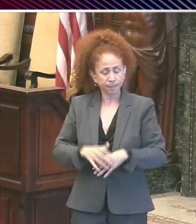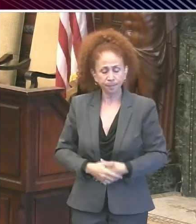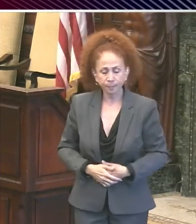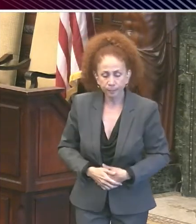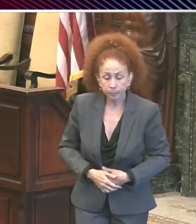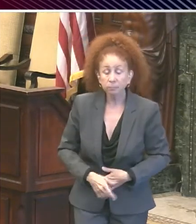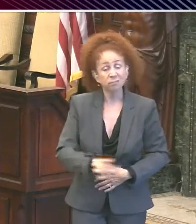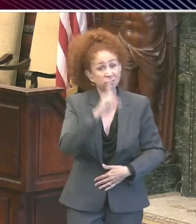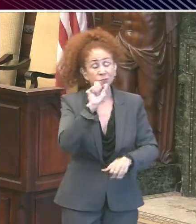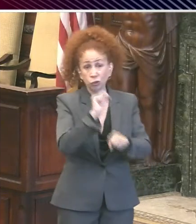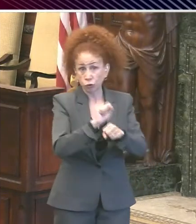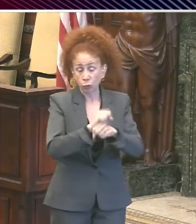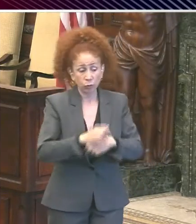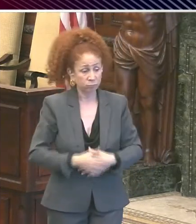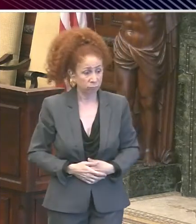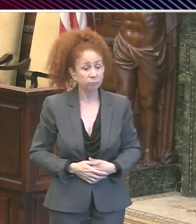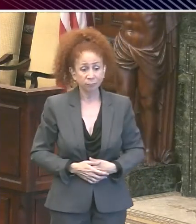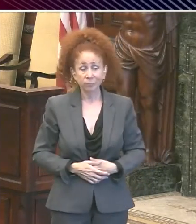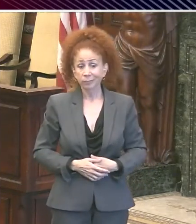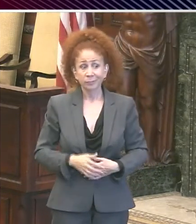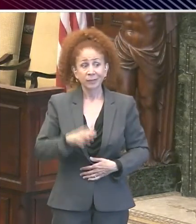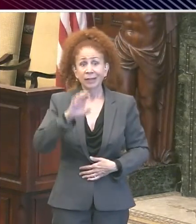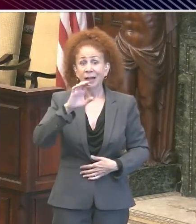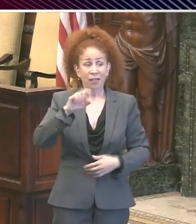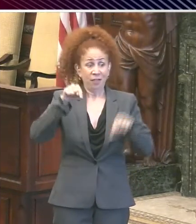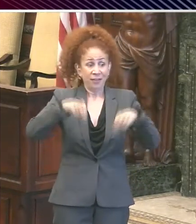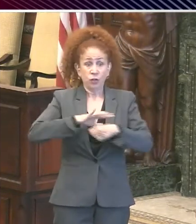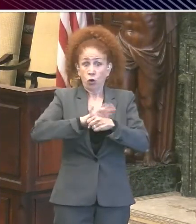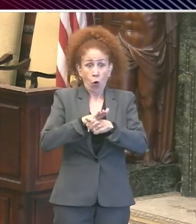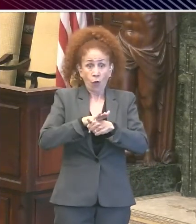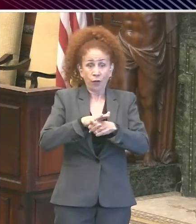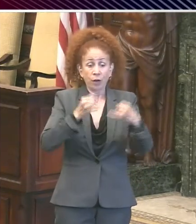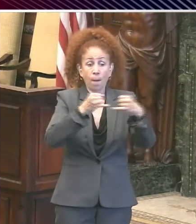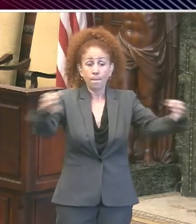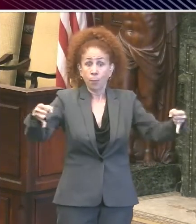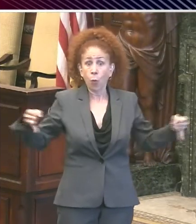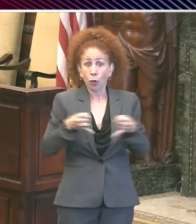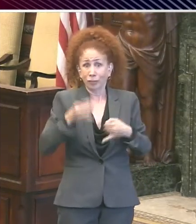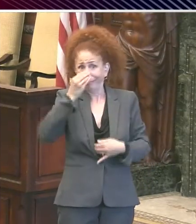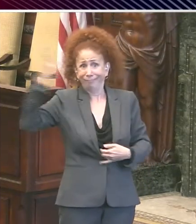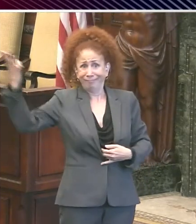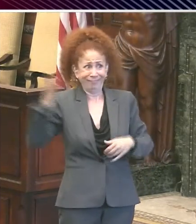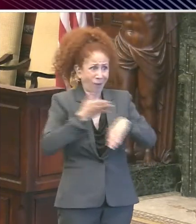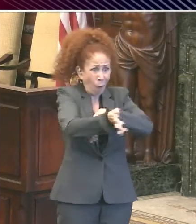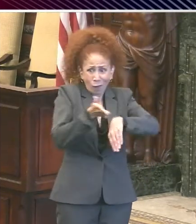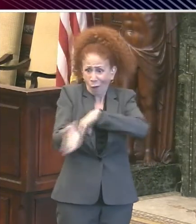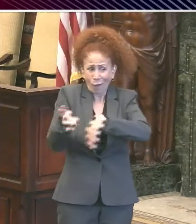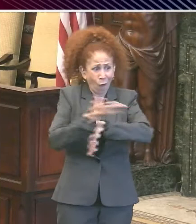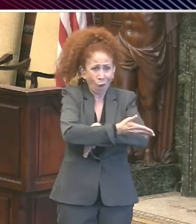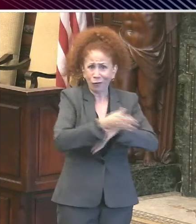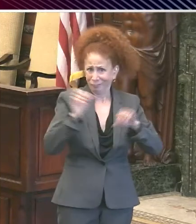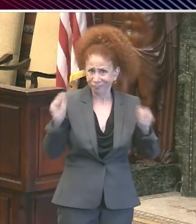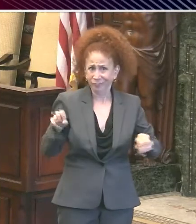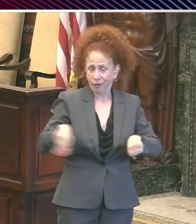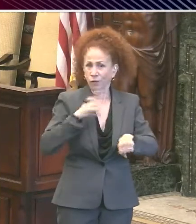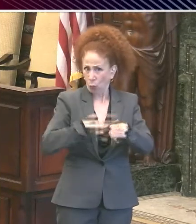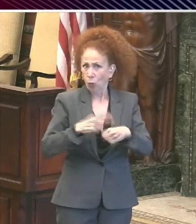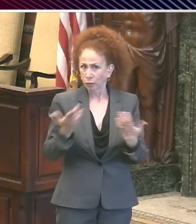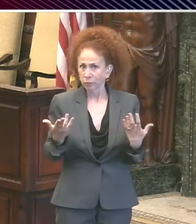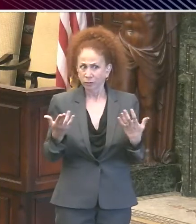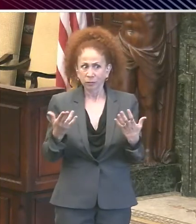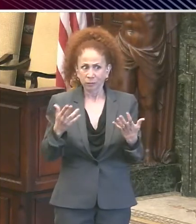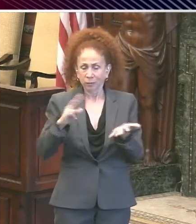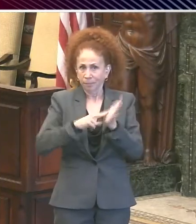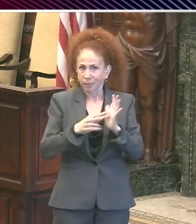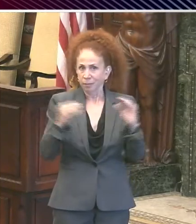epidemic doesn't respect borders. And so more spread the epidemic in certain counties surrounding Philadelphia County is going to mean more